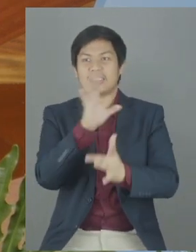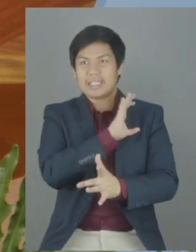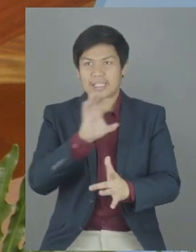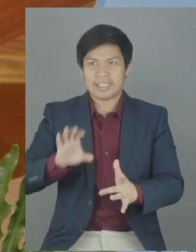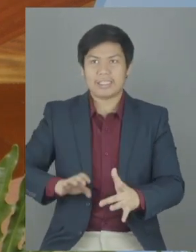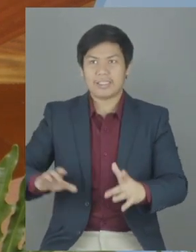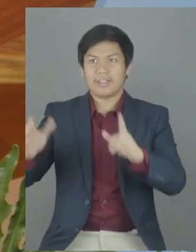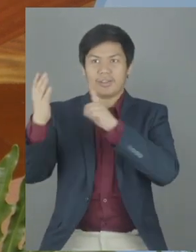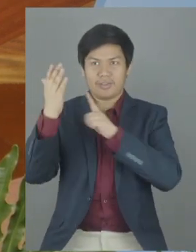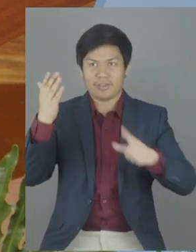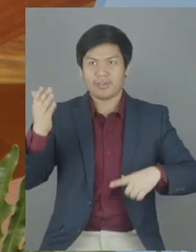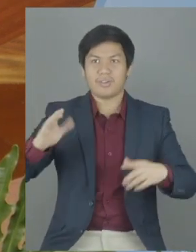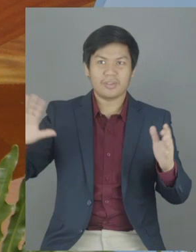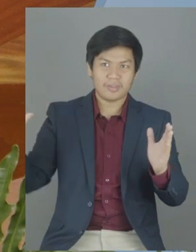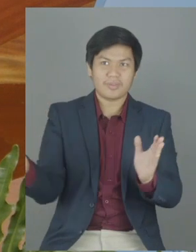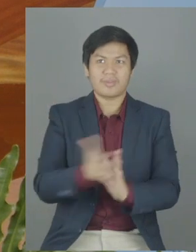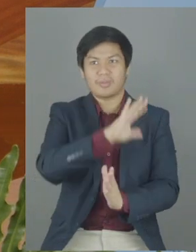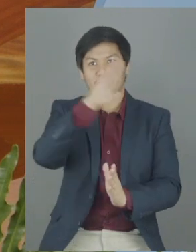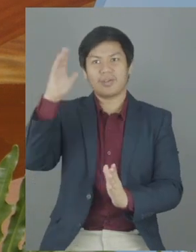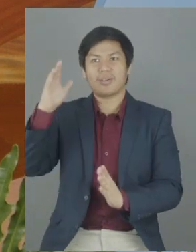Lord of glory."